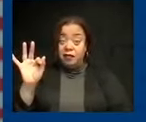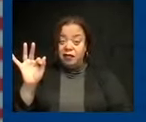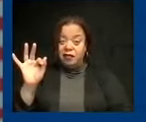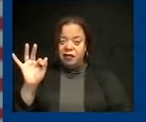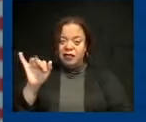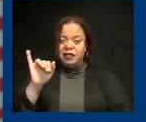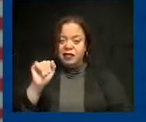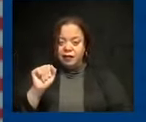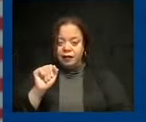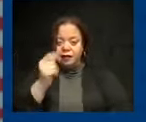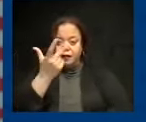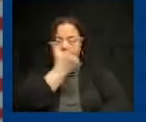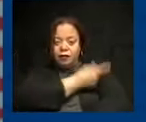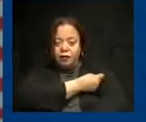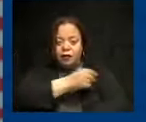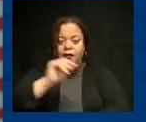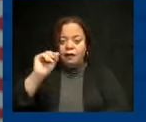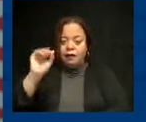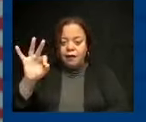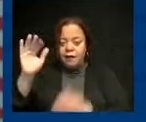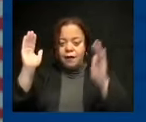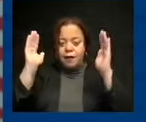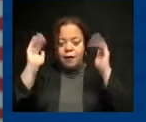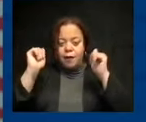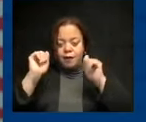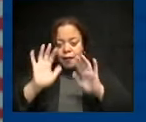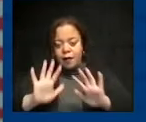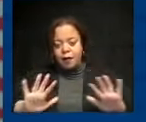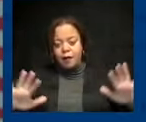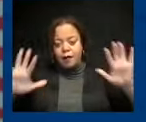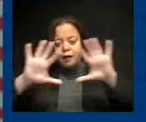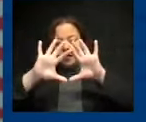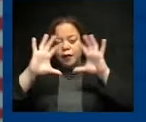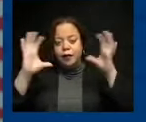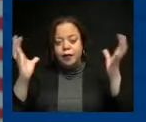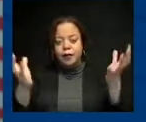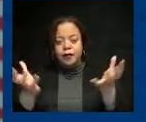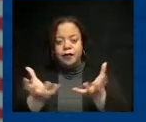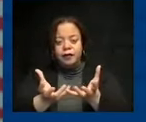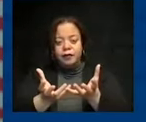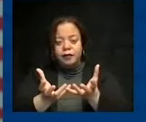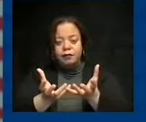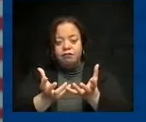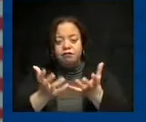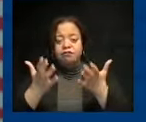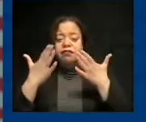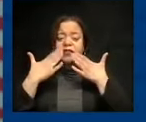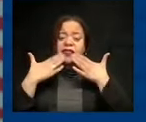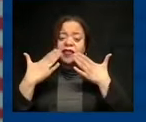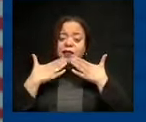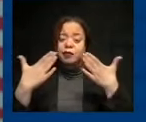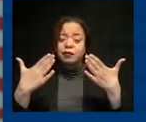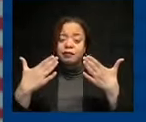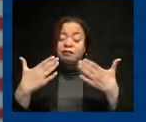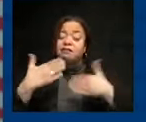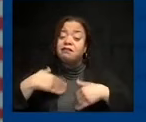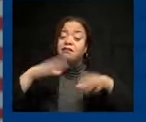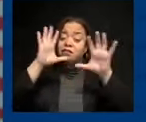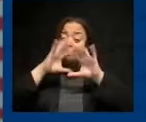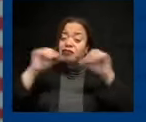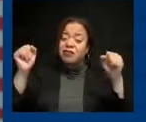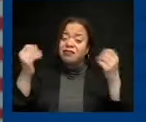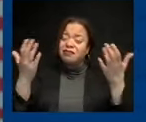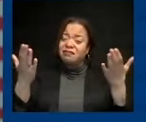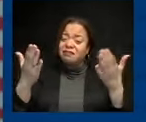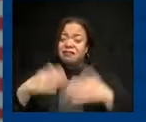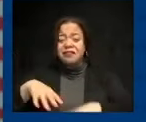am so thankful that we have a president and vice president who keeps our families top of mind and